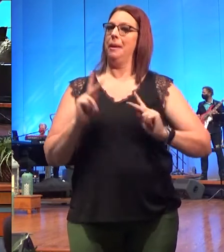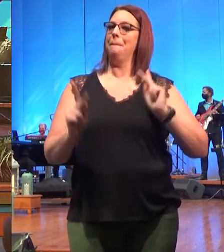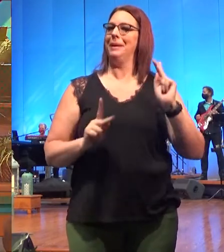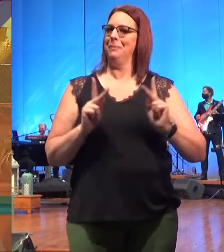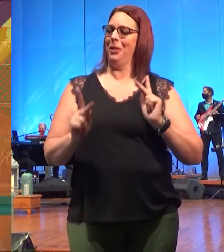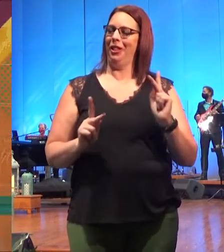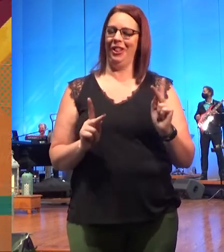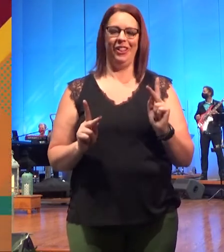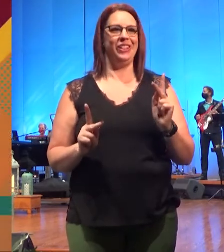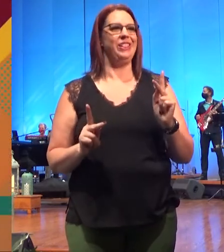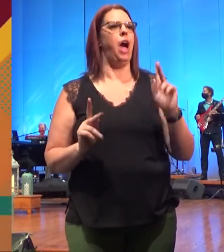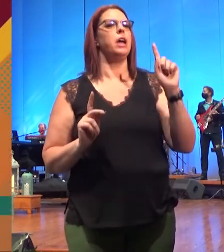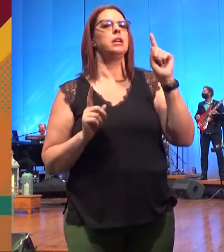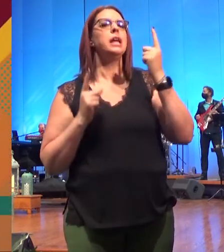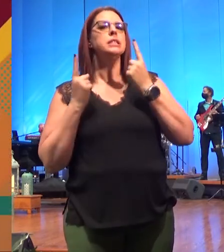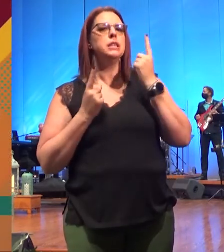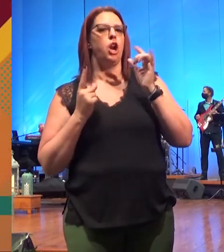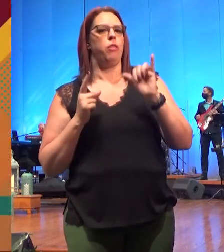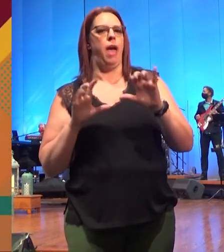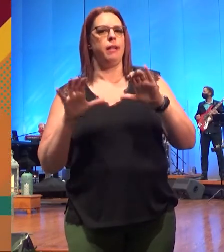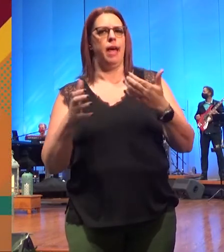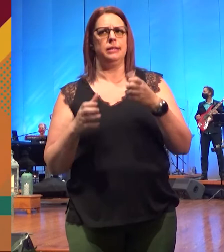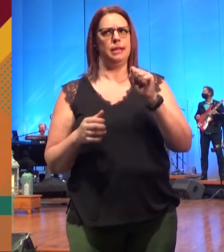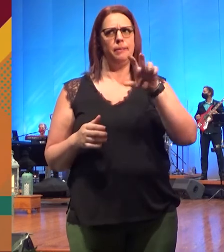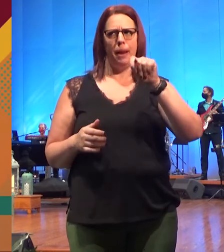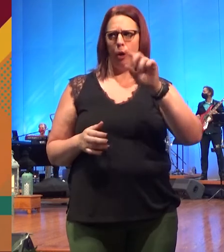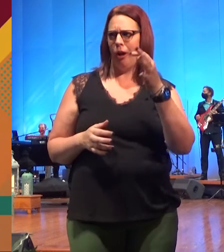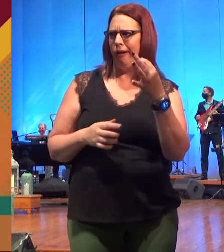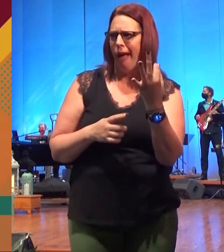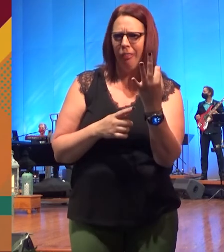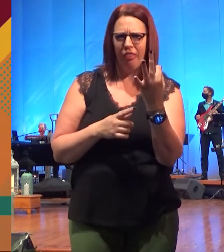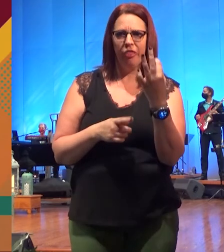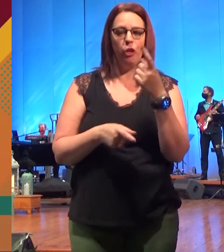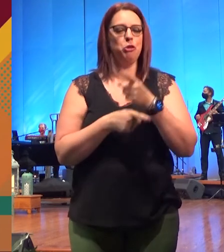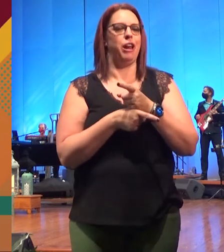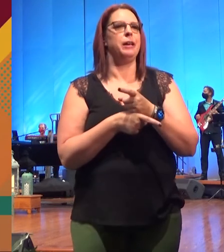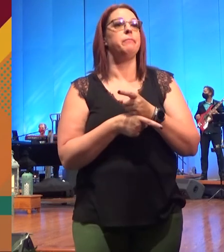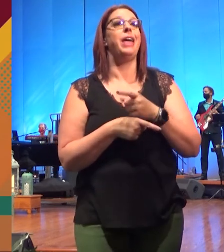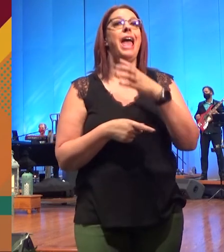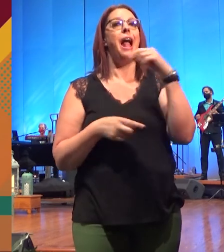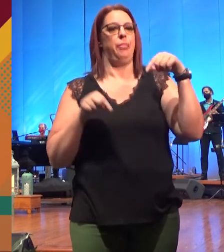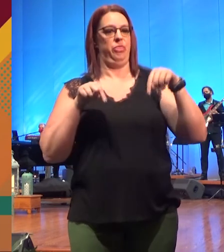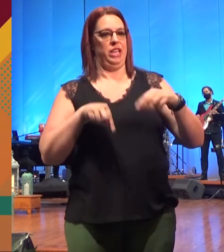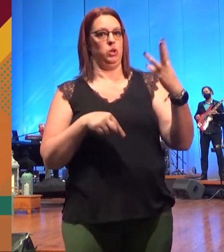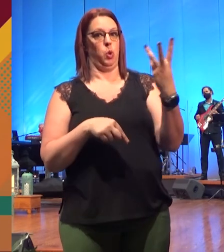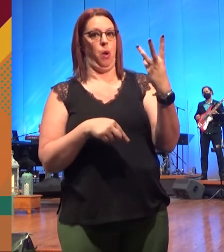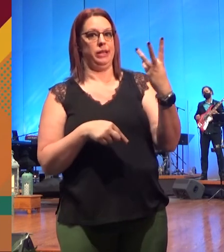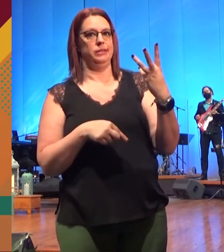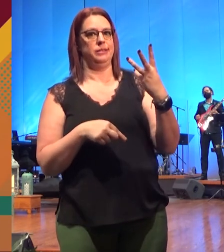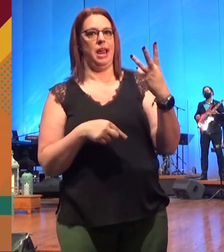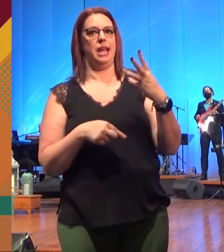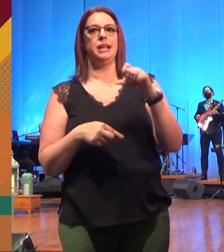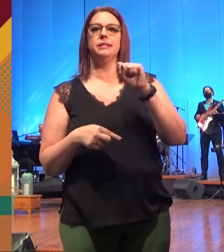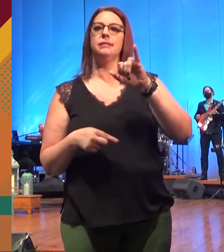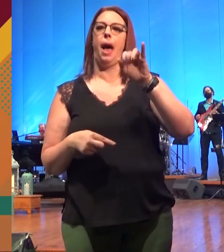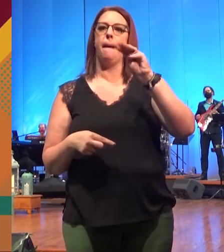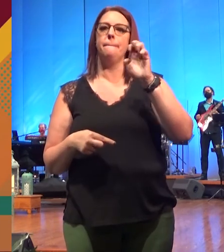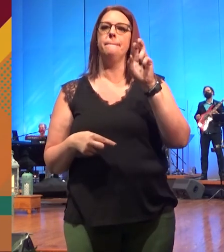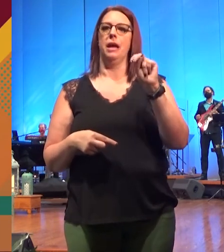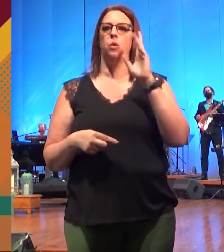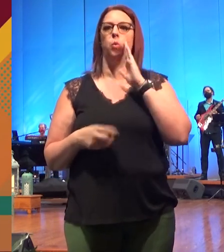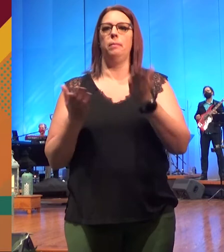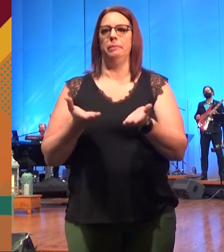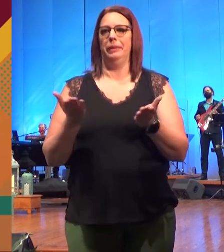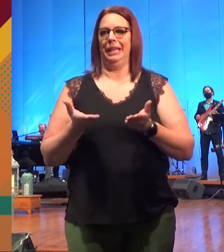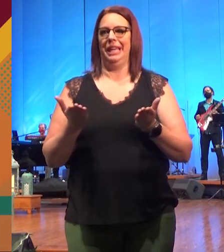great class that starts on Thursday, September 9th, right? And we want you to know that this Wednesday night, Reverend Simon will be here continuing his